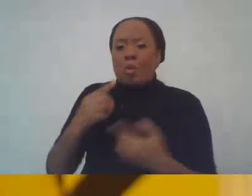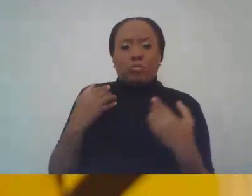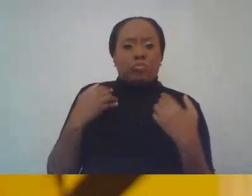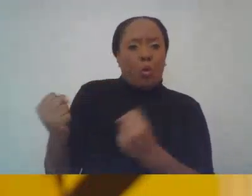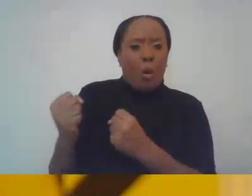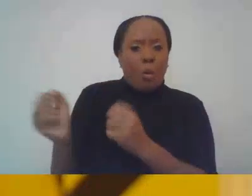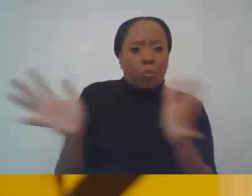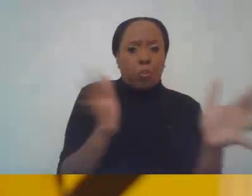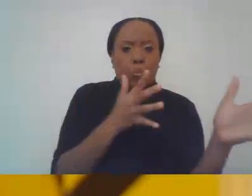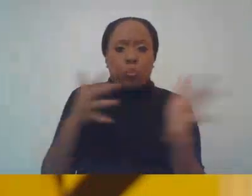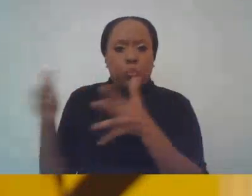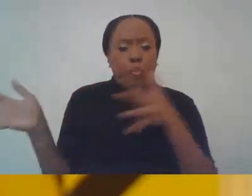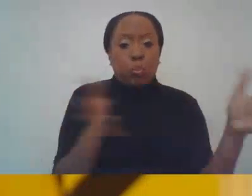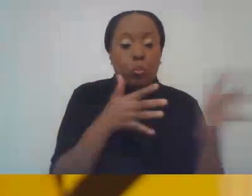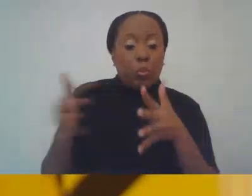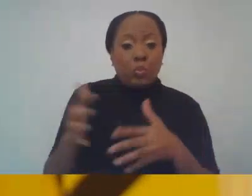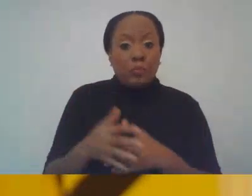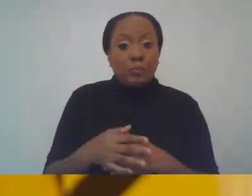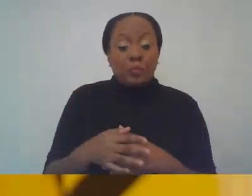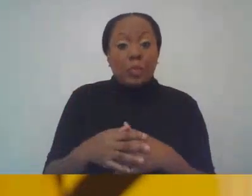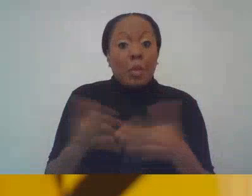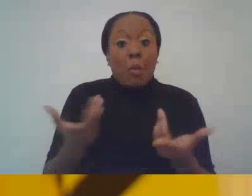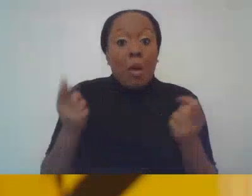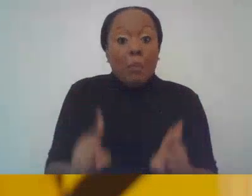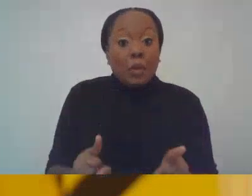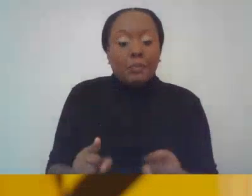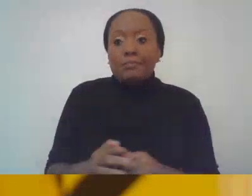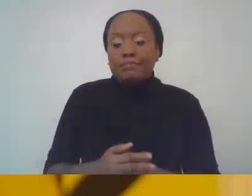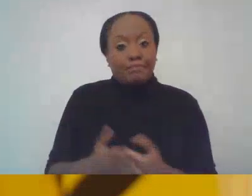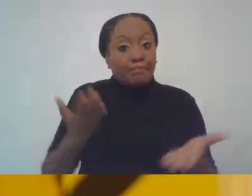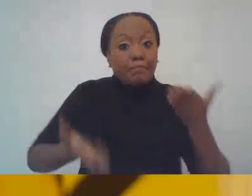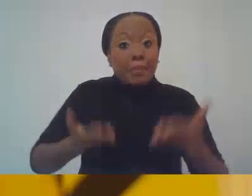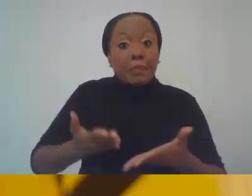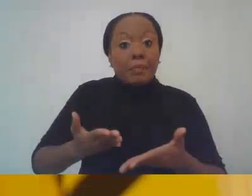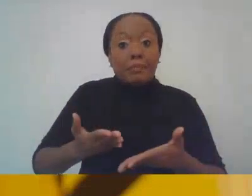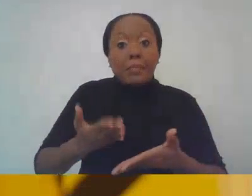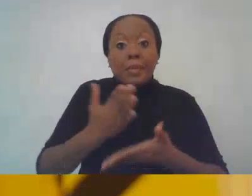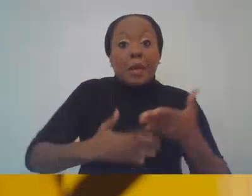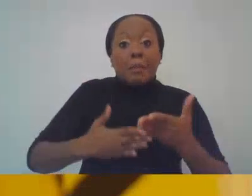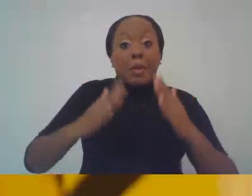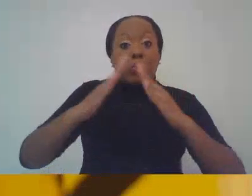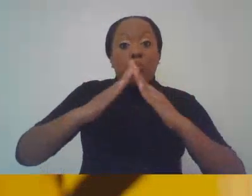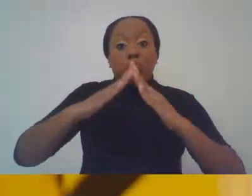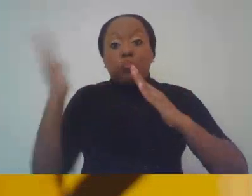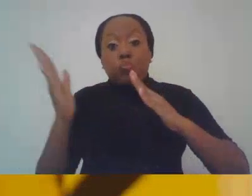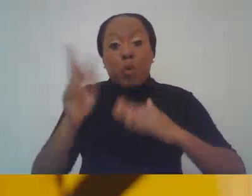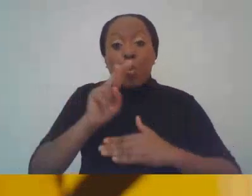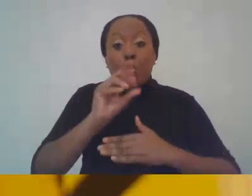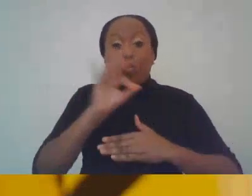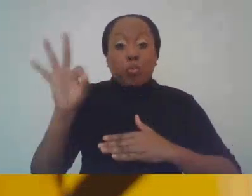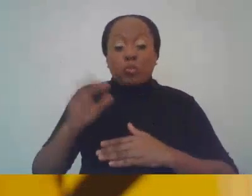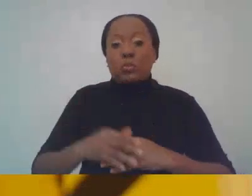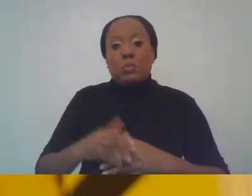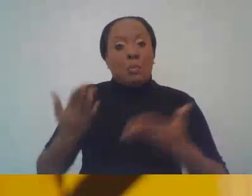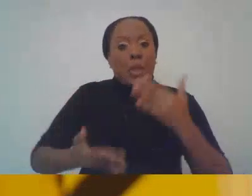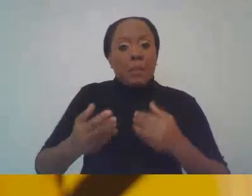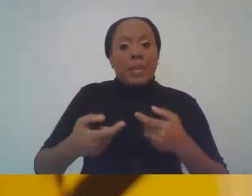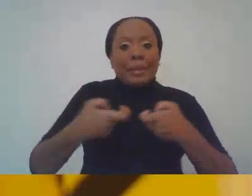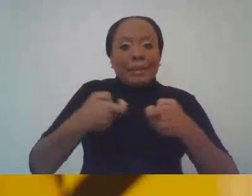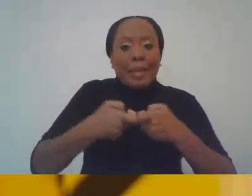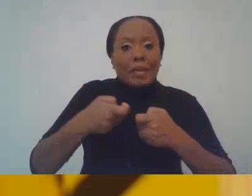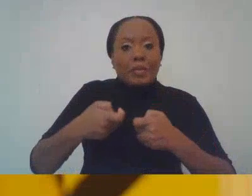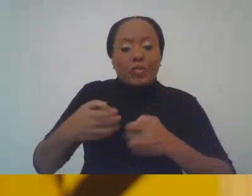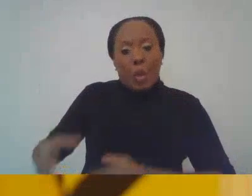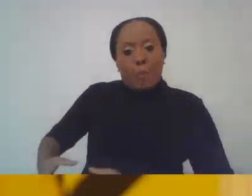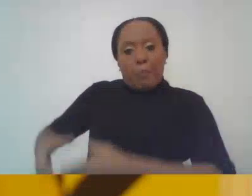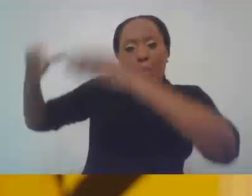storm force. This can potentially cause some roof damage to compromised structures, fallen electricity poles, and up to 2